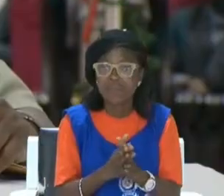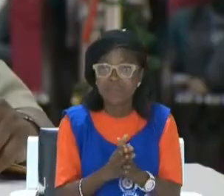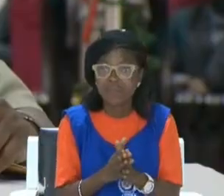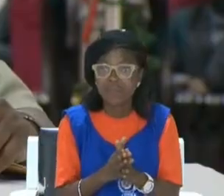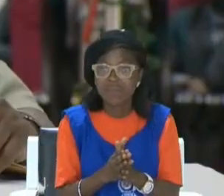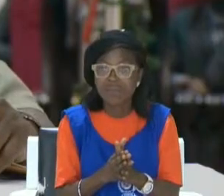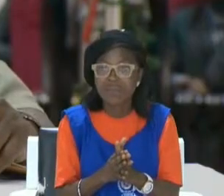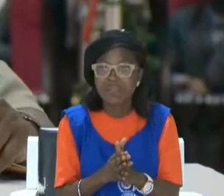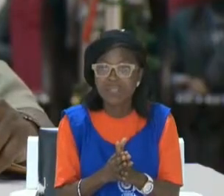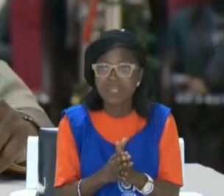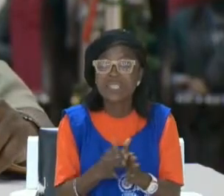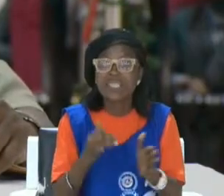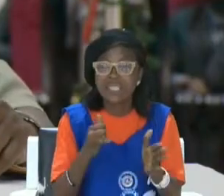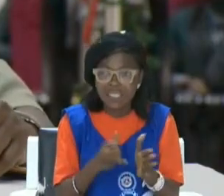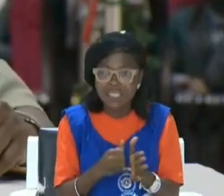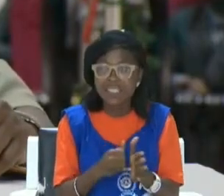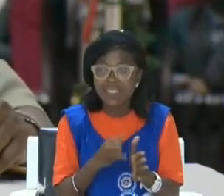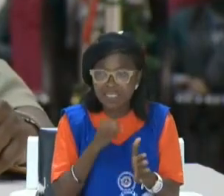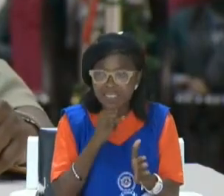to do that kind of thing.